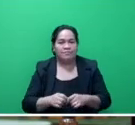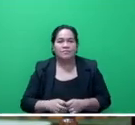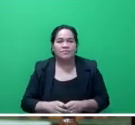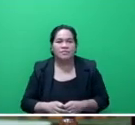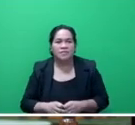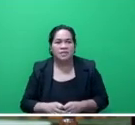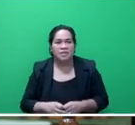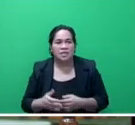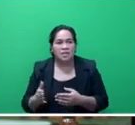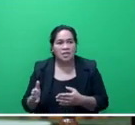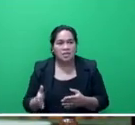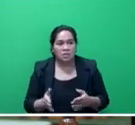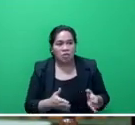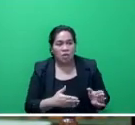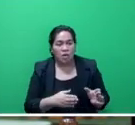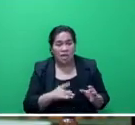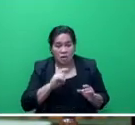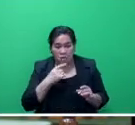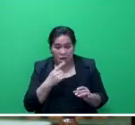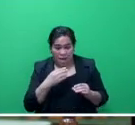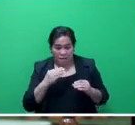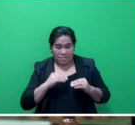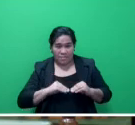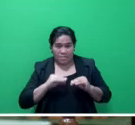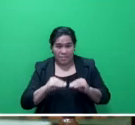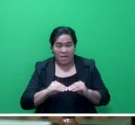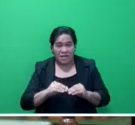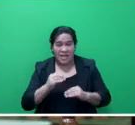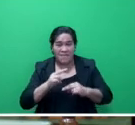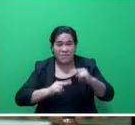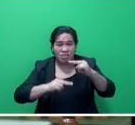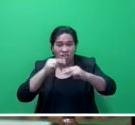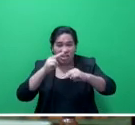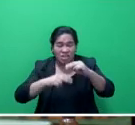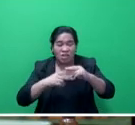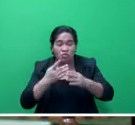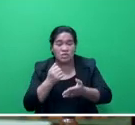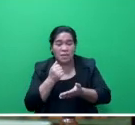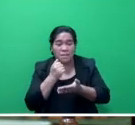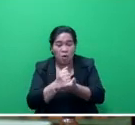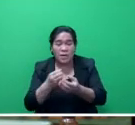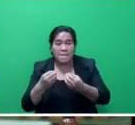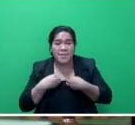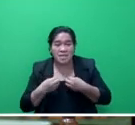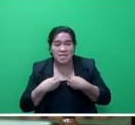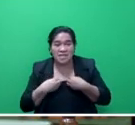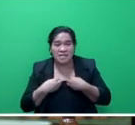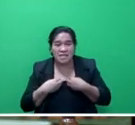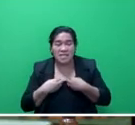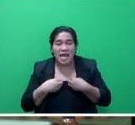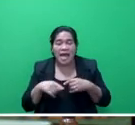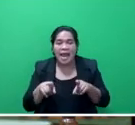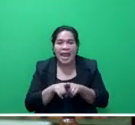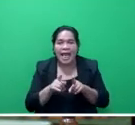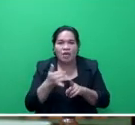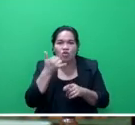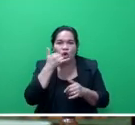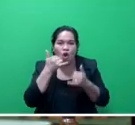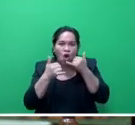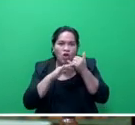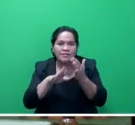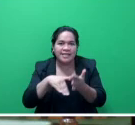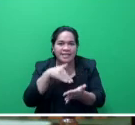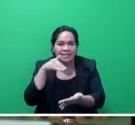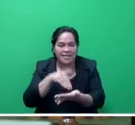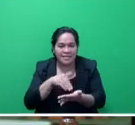is why new investments exceeding $10 million in infrastructure that supports business processing outsourcing companies like call centers and accounting